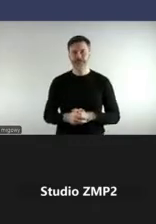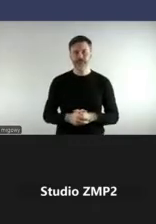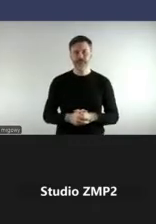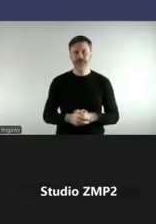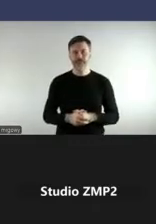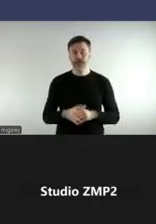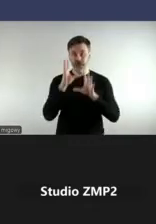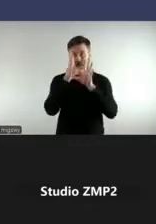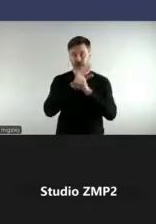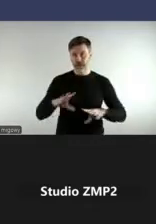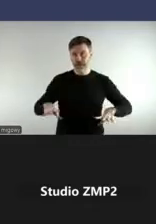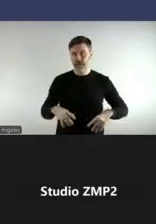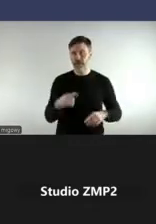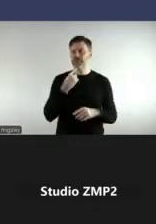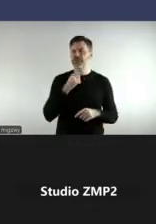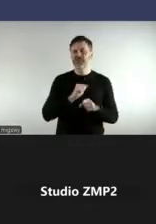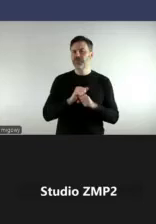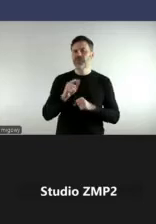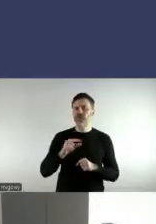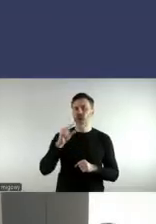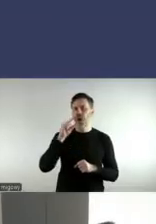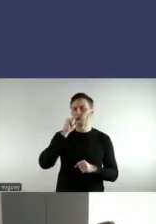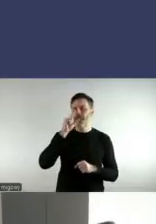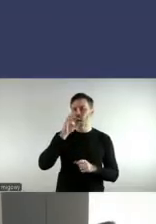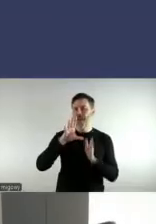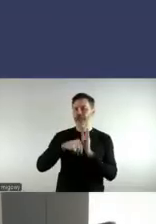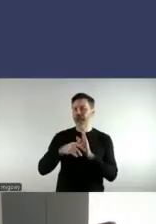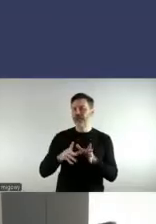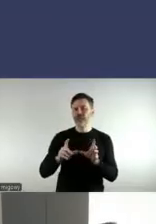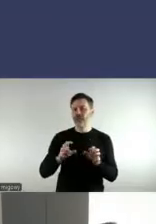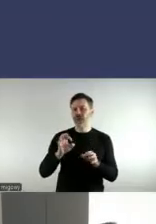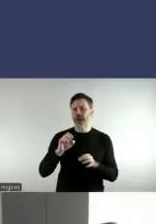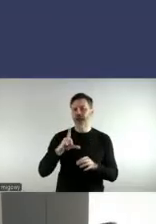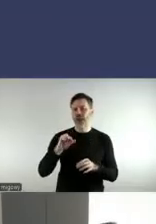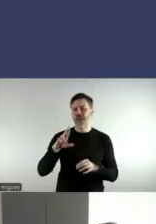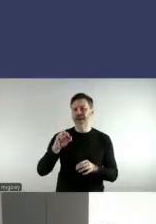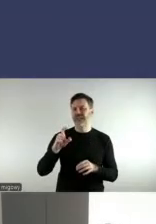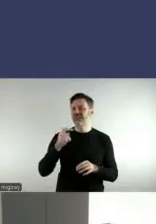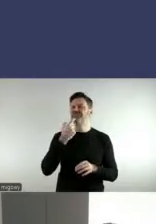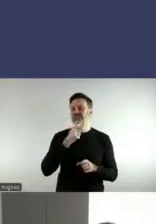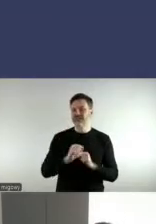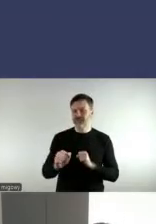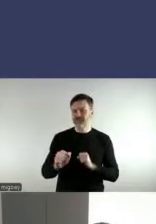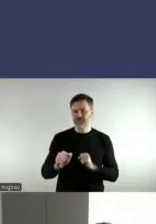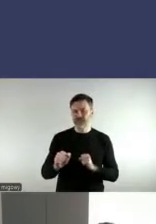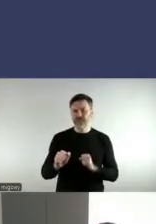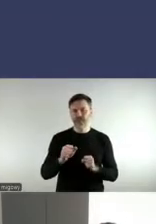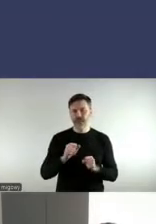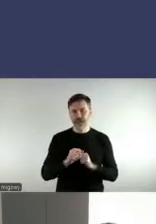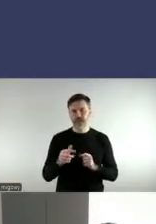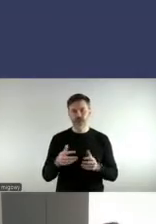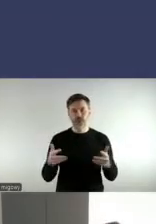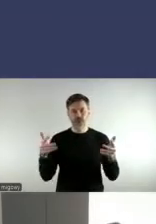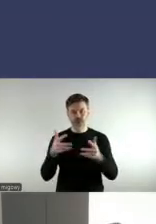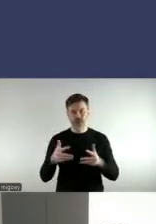well. Ladies and gentlemen, just a few words of introduction. What is the Opole Agglomeration? It is